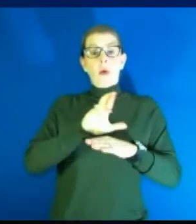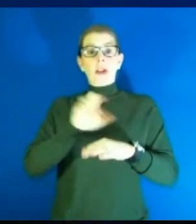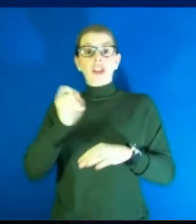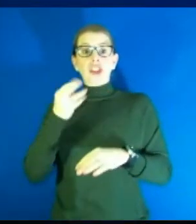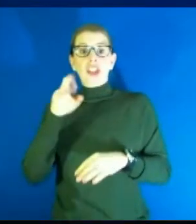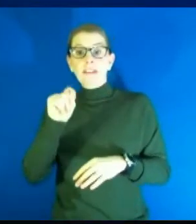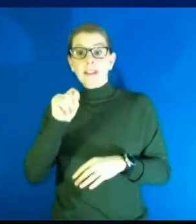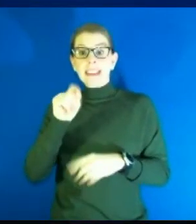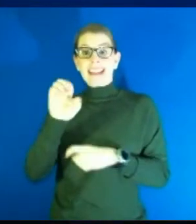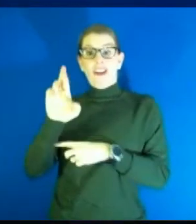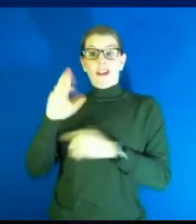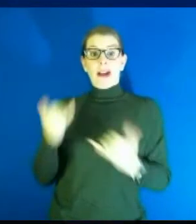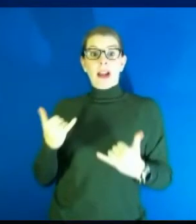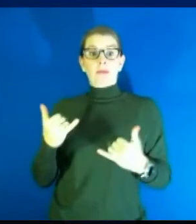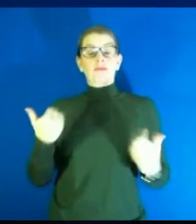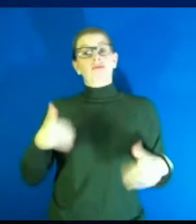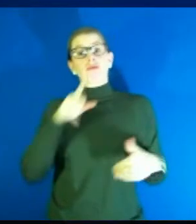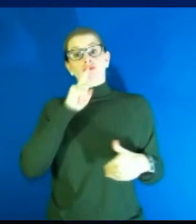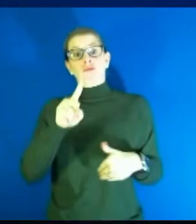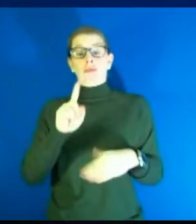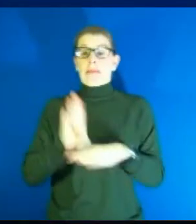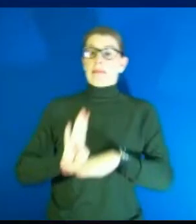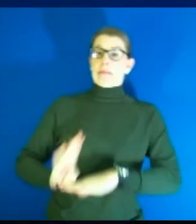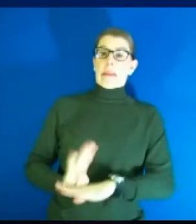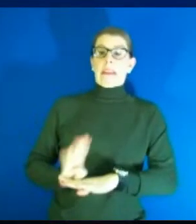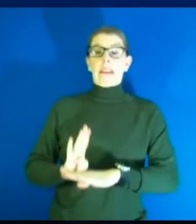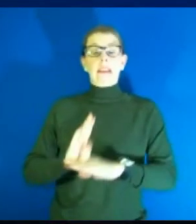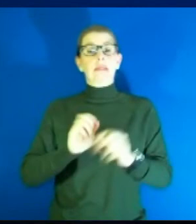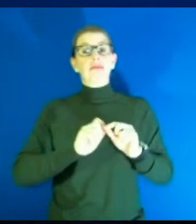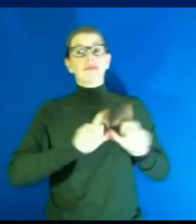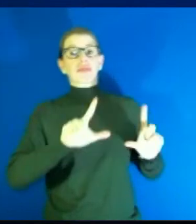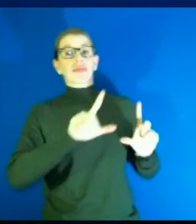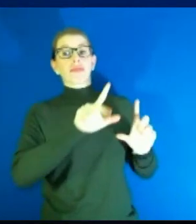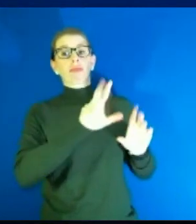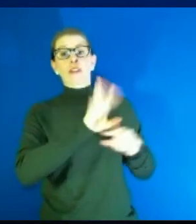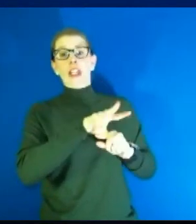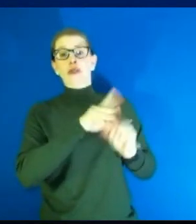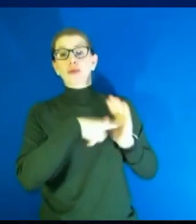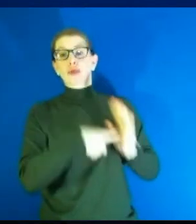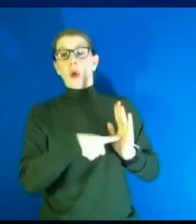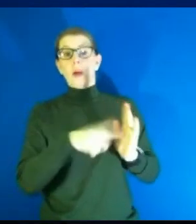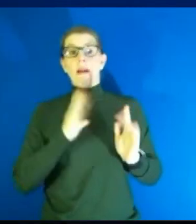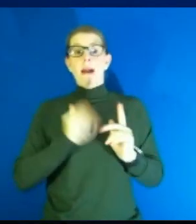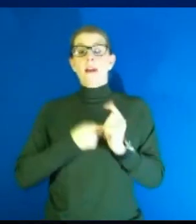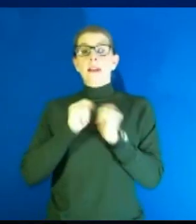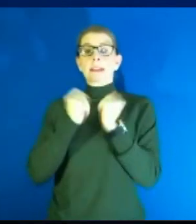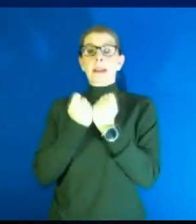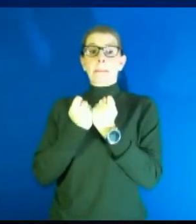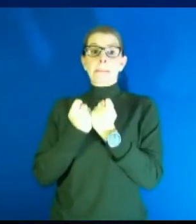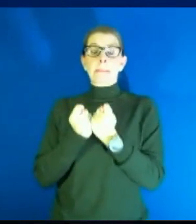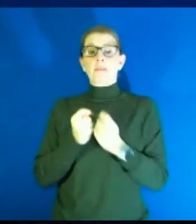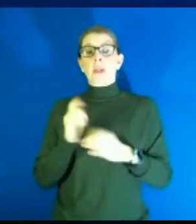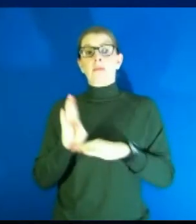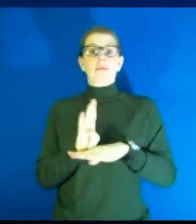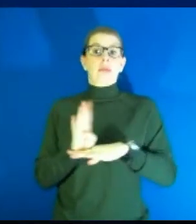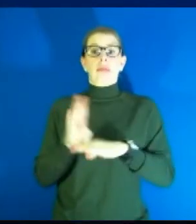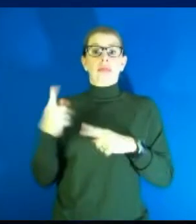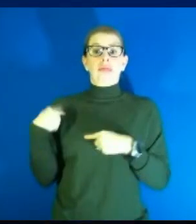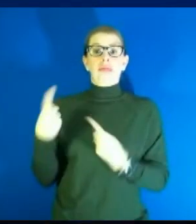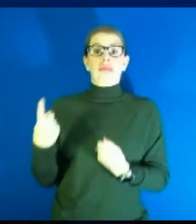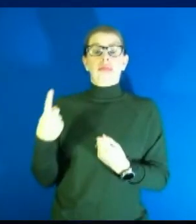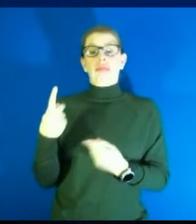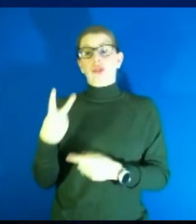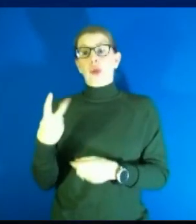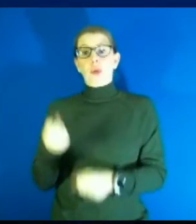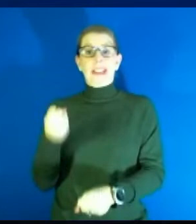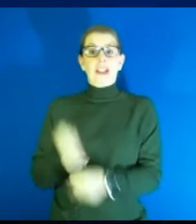been, incredibly busy, as you could see there from those clips. Our team has been through kind of a gauntlet for the last 2 years, and